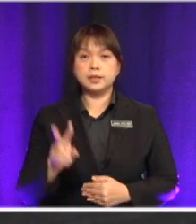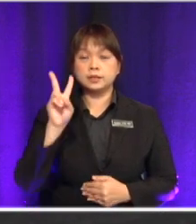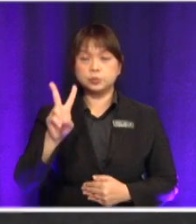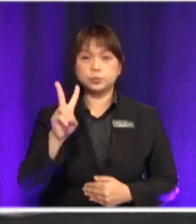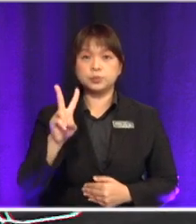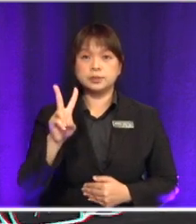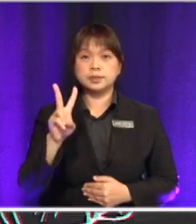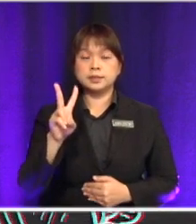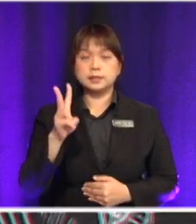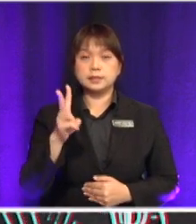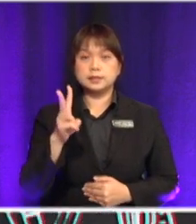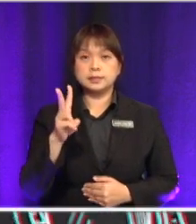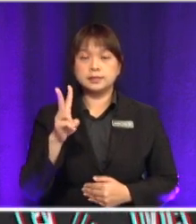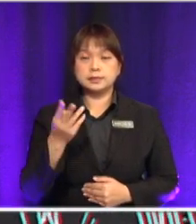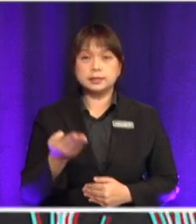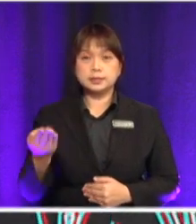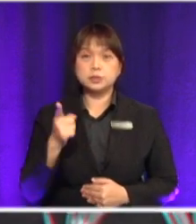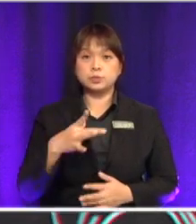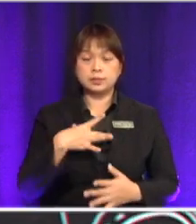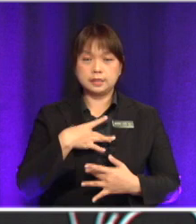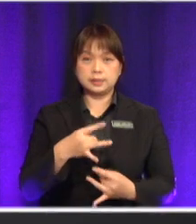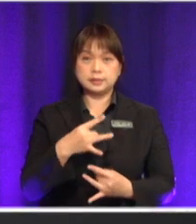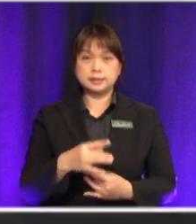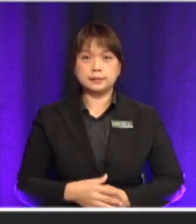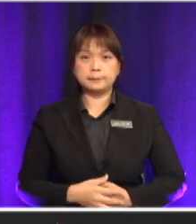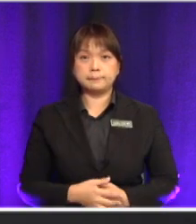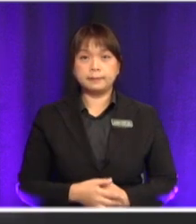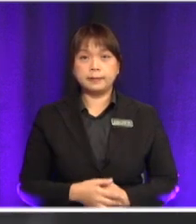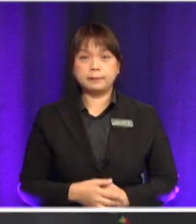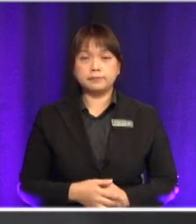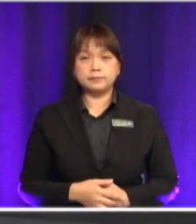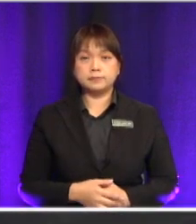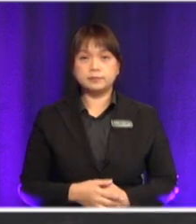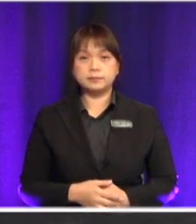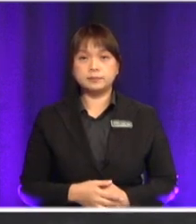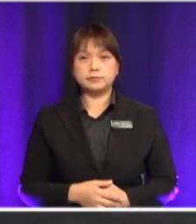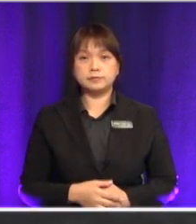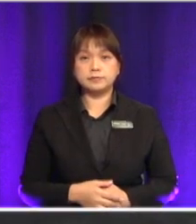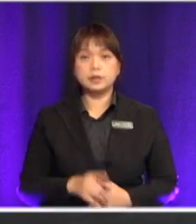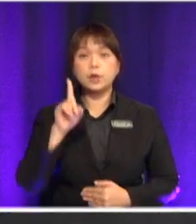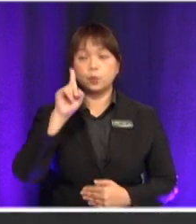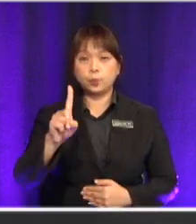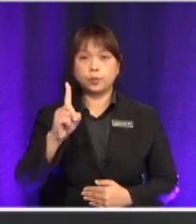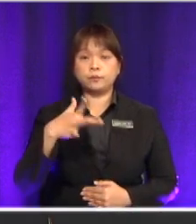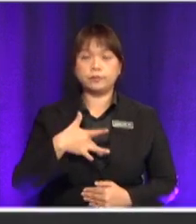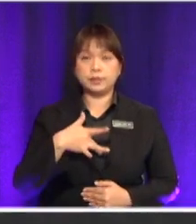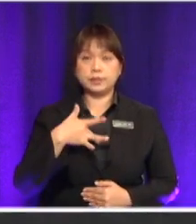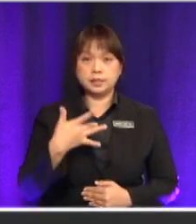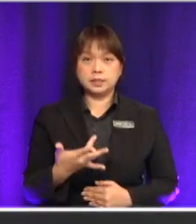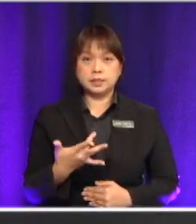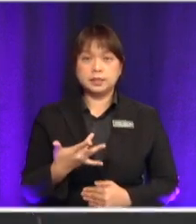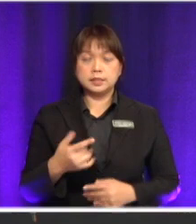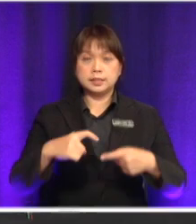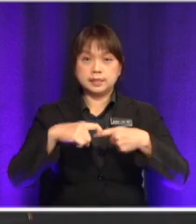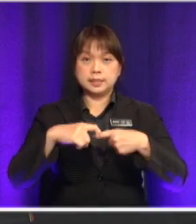like about our lesson today. Okay, anything that you like about it. All right. And one feeling, one personal feeling